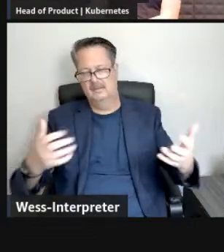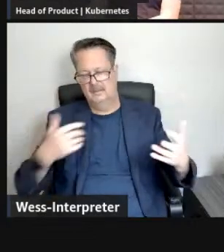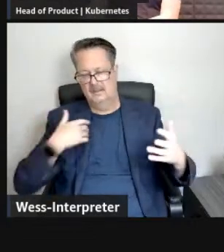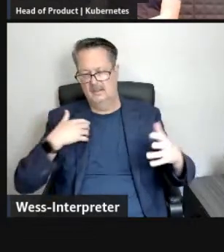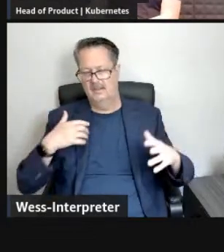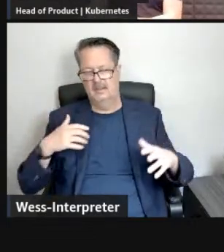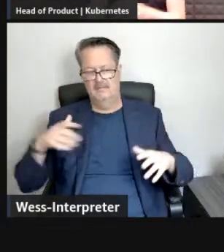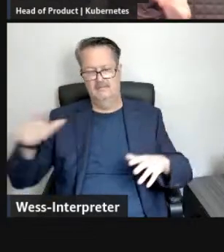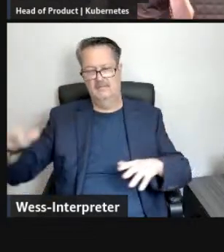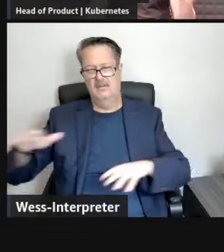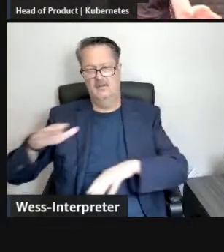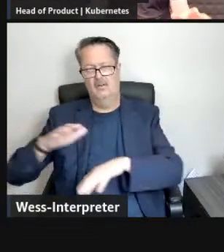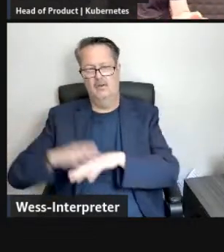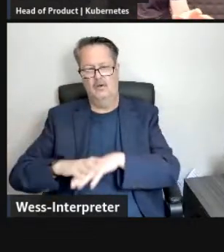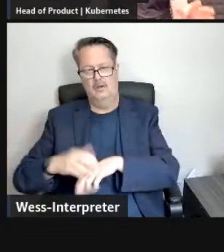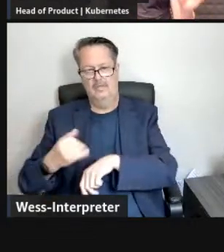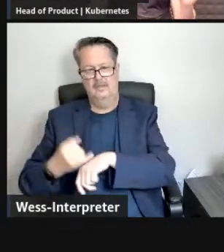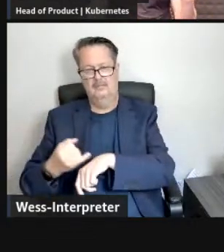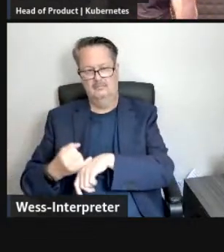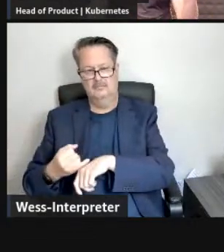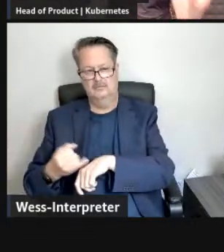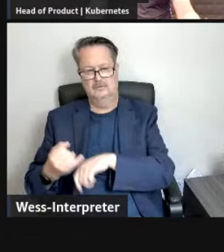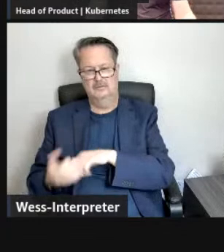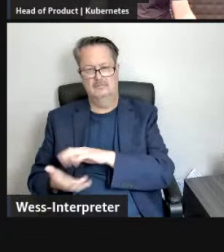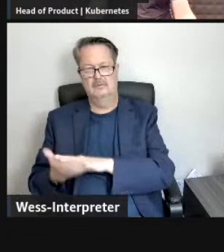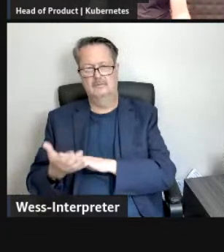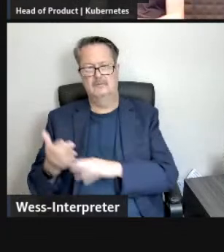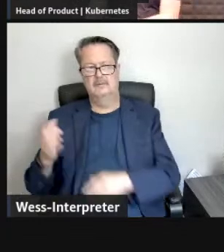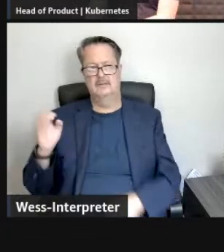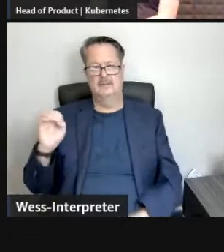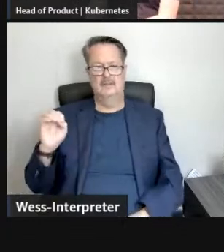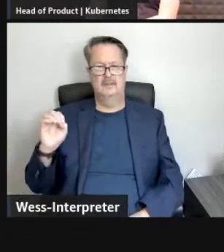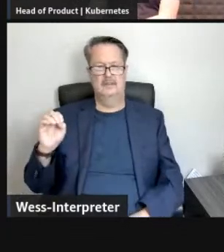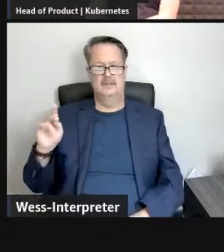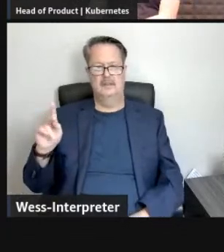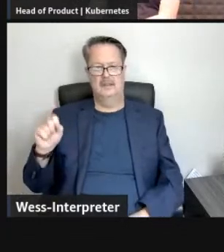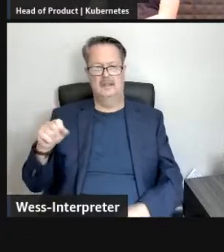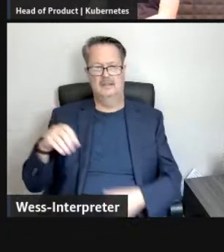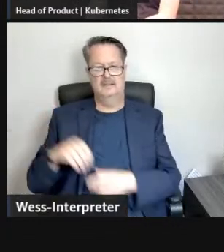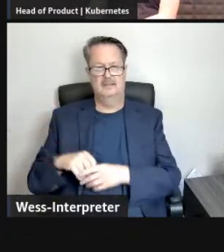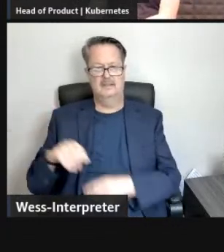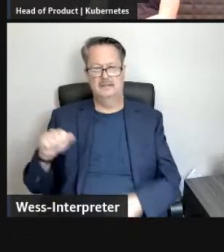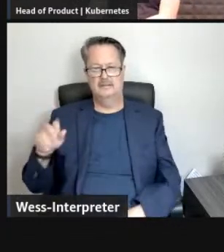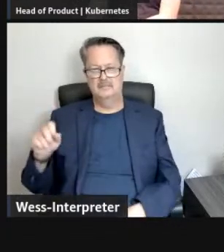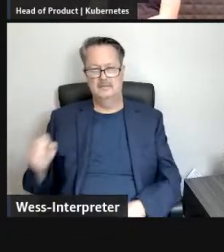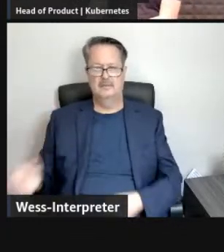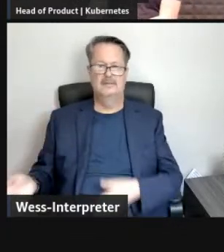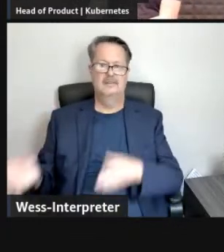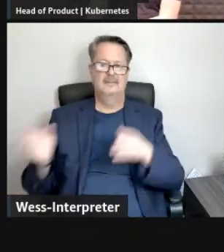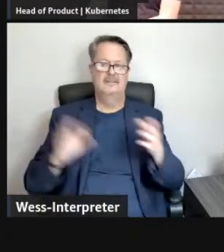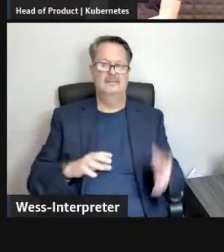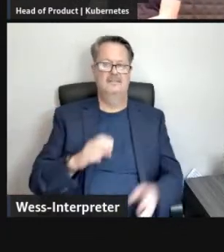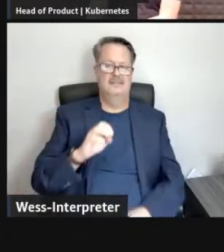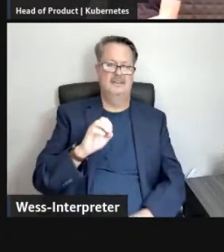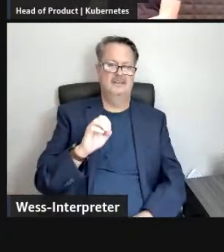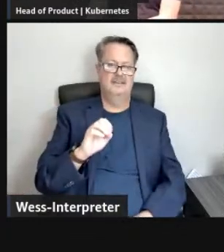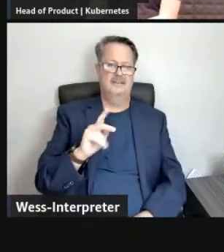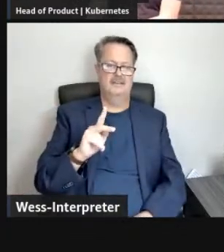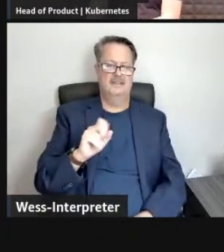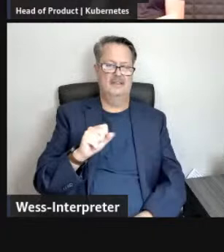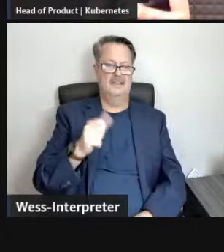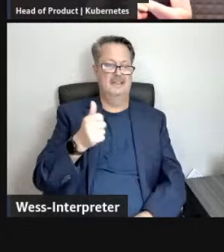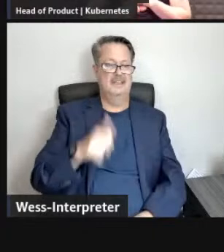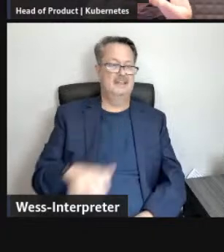running Kubernetes. So we have EKS that's running in AWS, and we also have EKS Anywhere that can run on